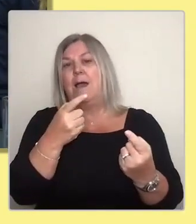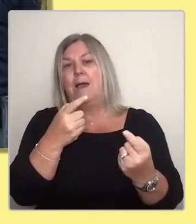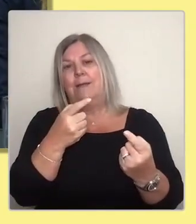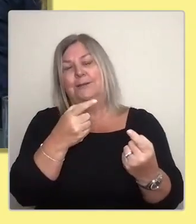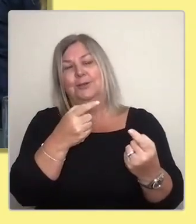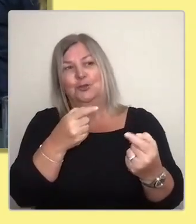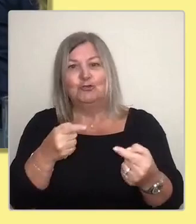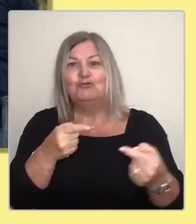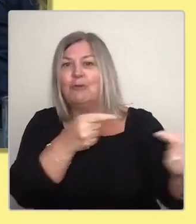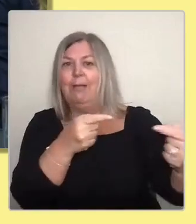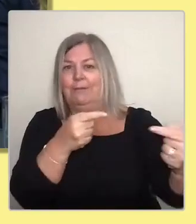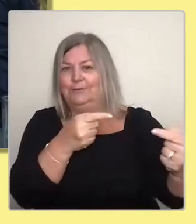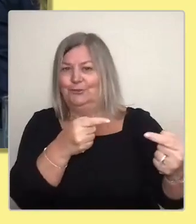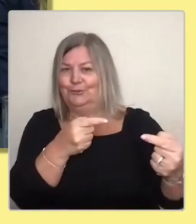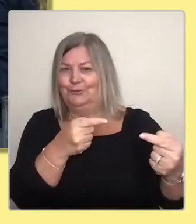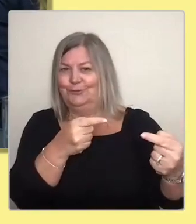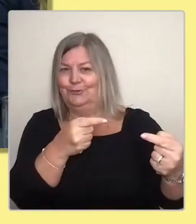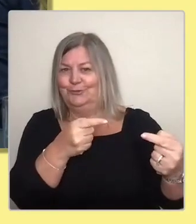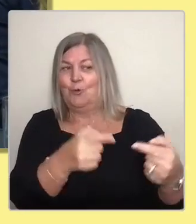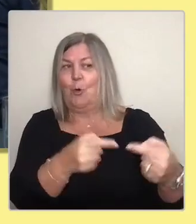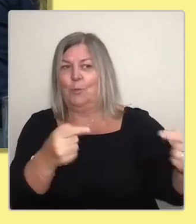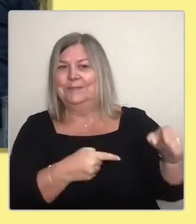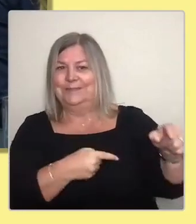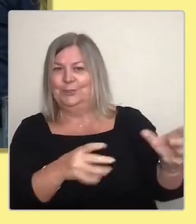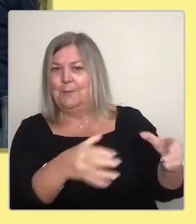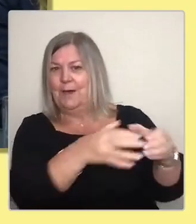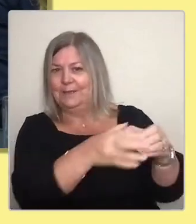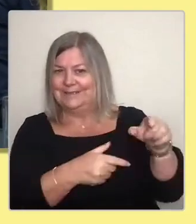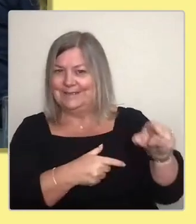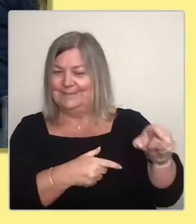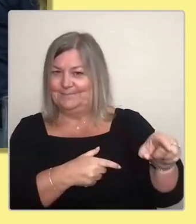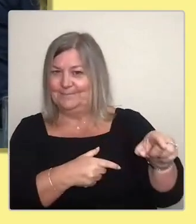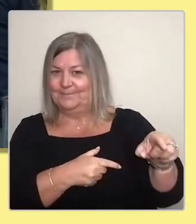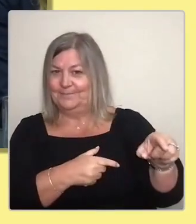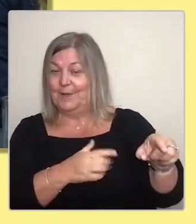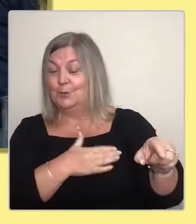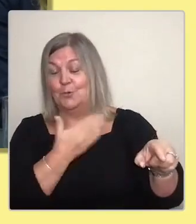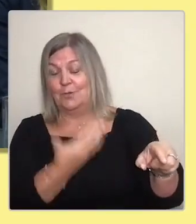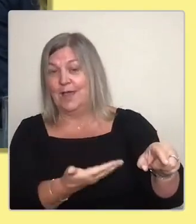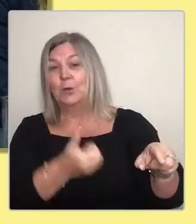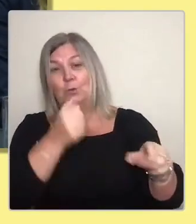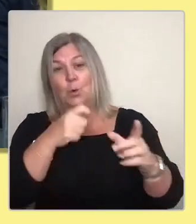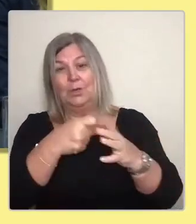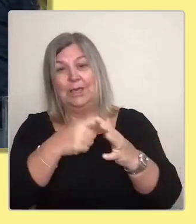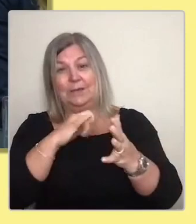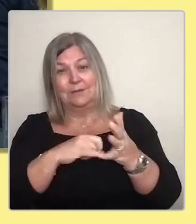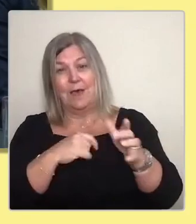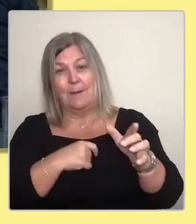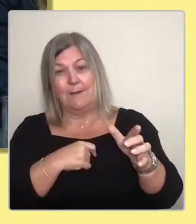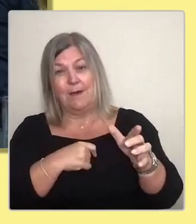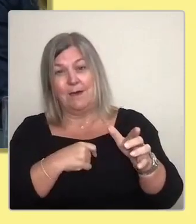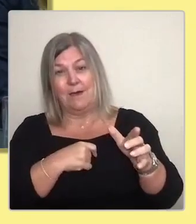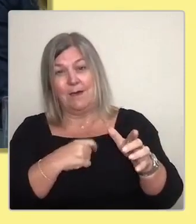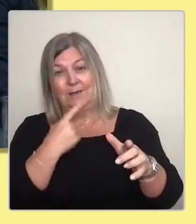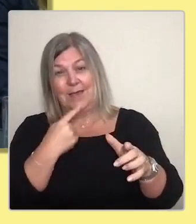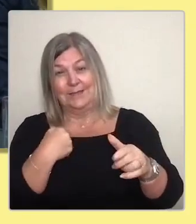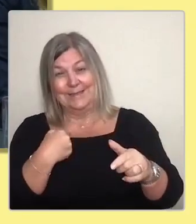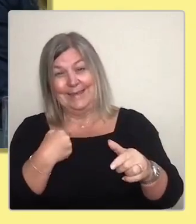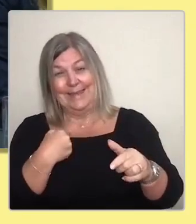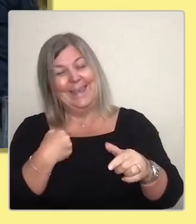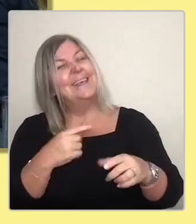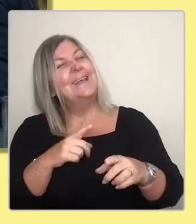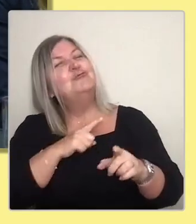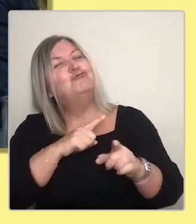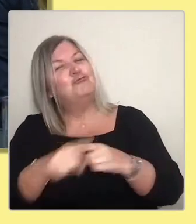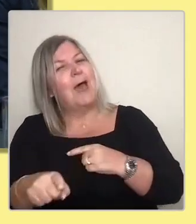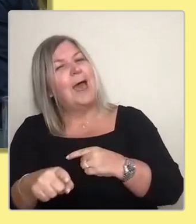We know, we don't like it, but we know with Keir Starmer here yesterday, he's spoiling for a fight. And